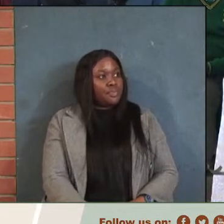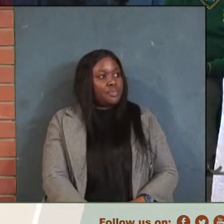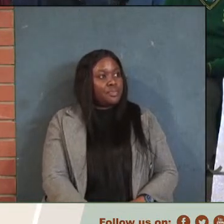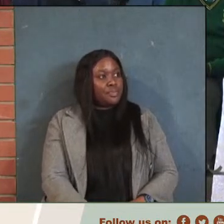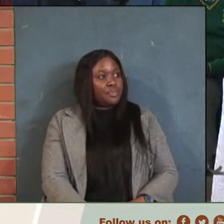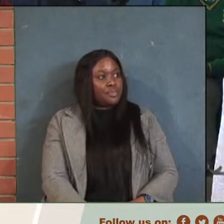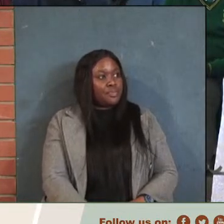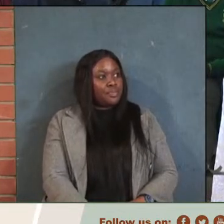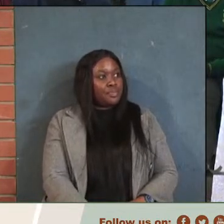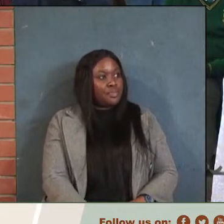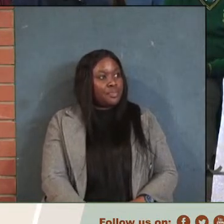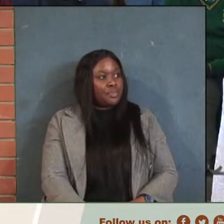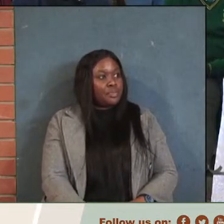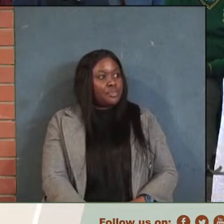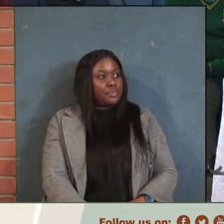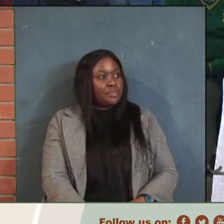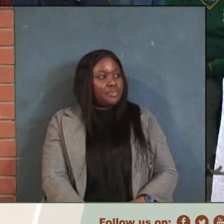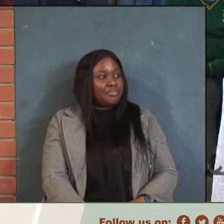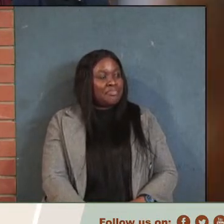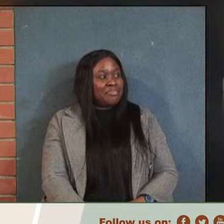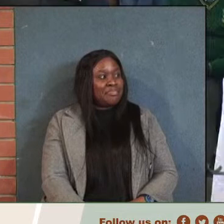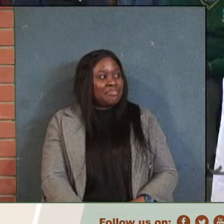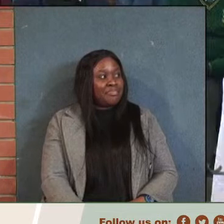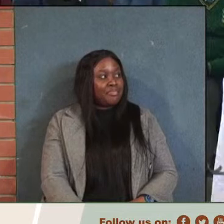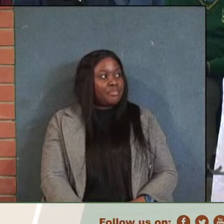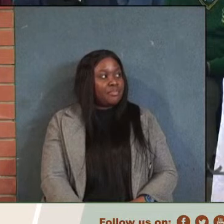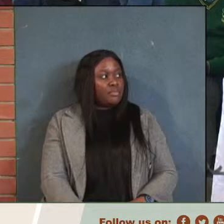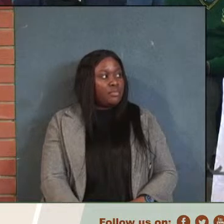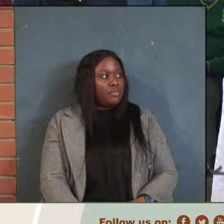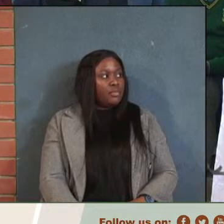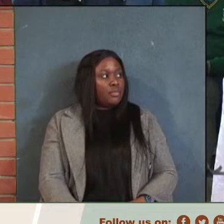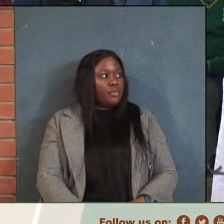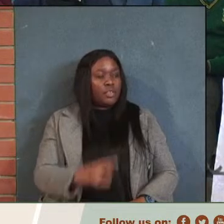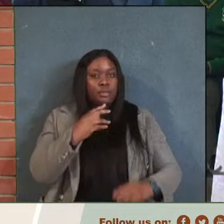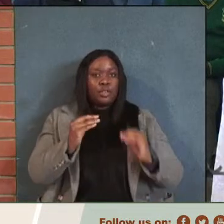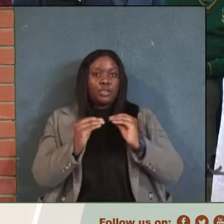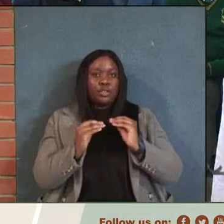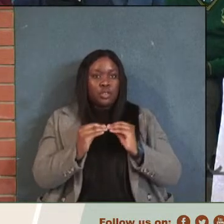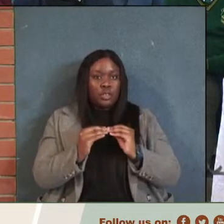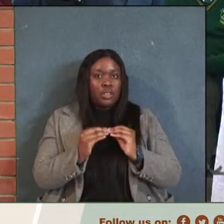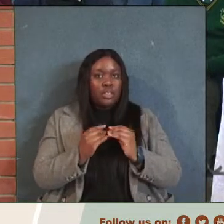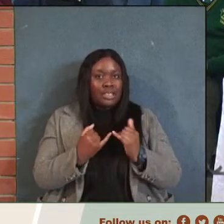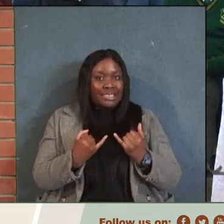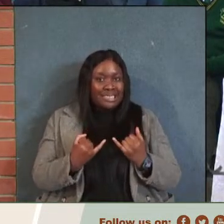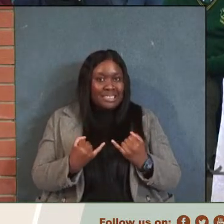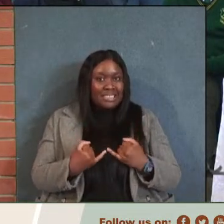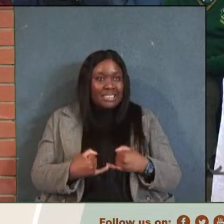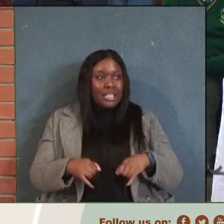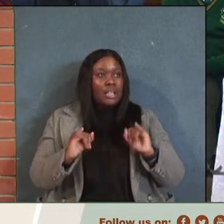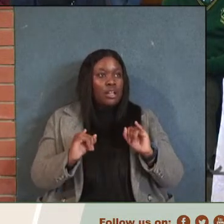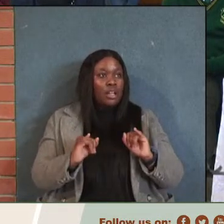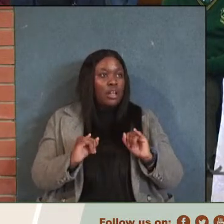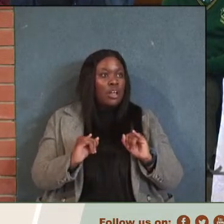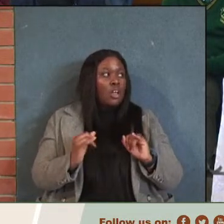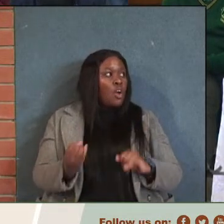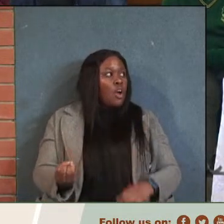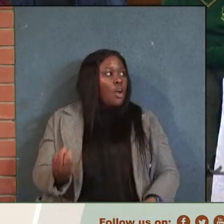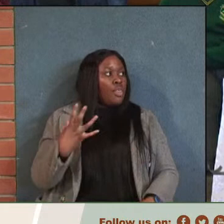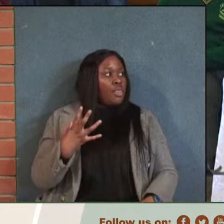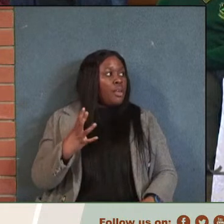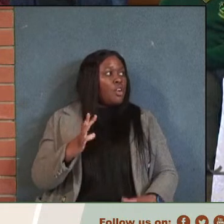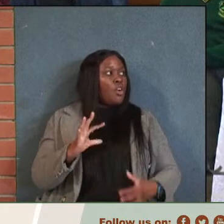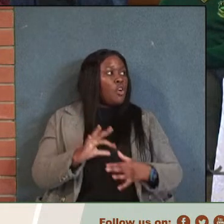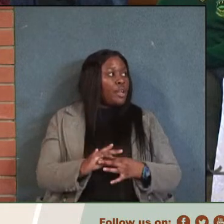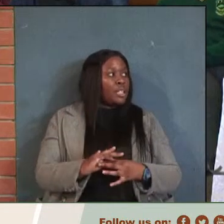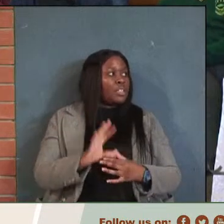Thank you. Just to emphasize on the point of Bluetooth, someone's Bluetooth currently, is connected to the